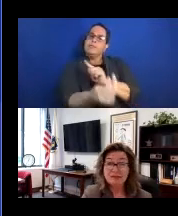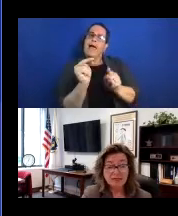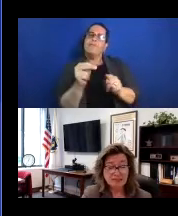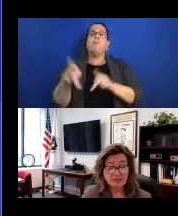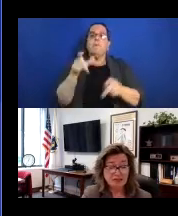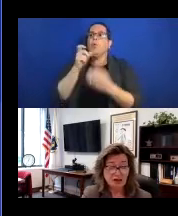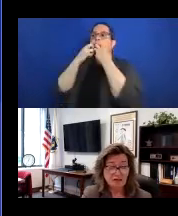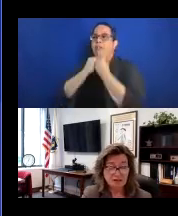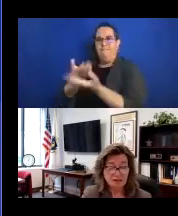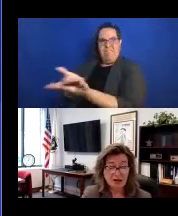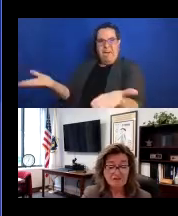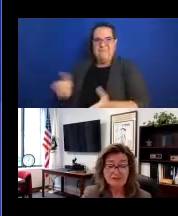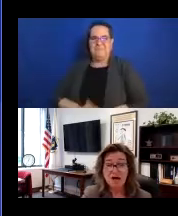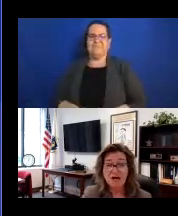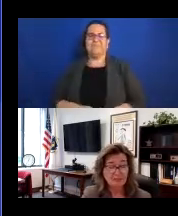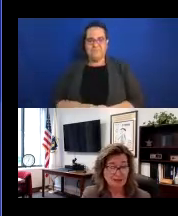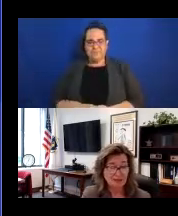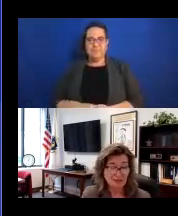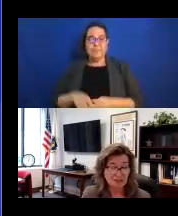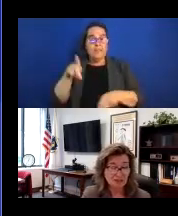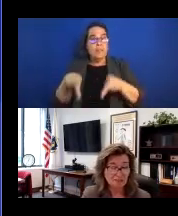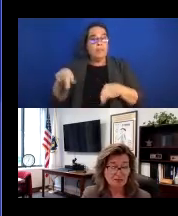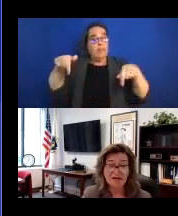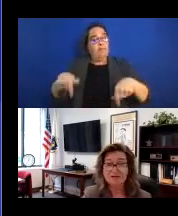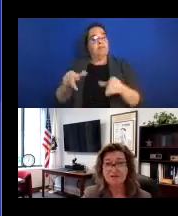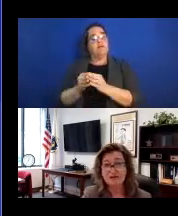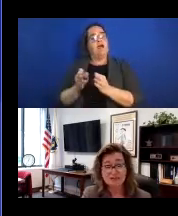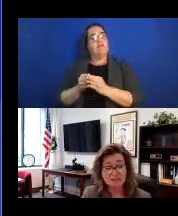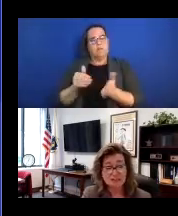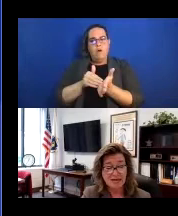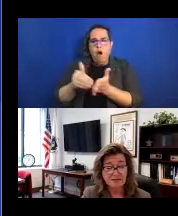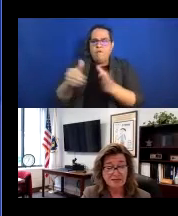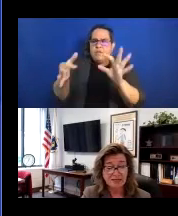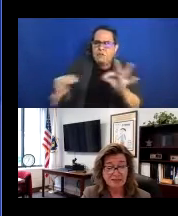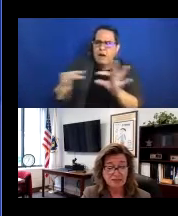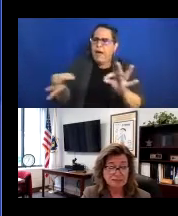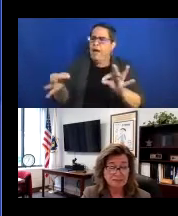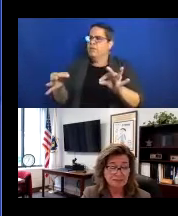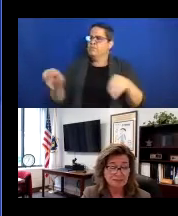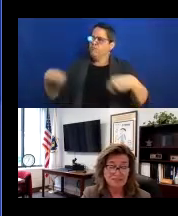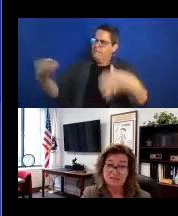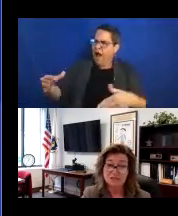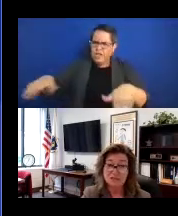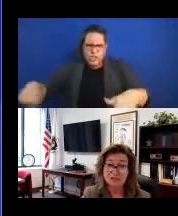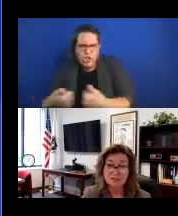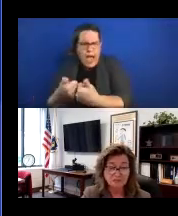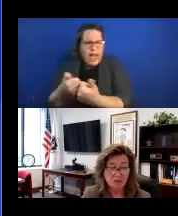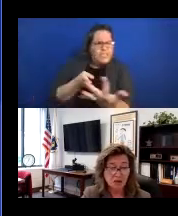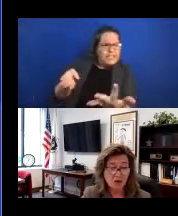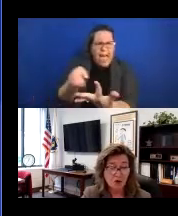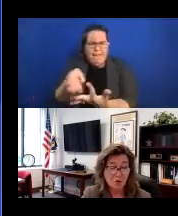The people at this conference often talk about challenges providers face in navigating new systems and